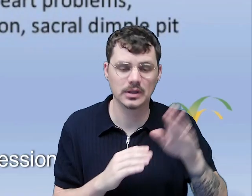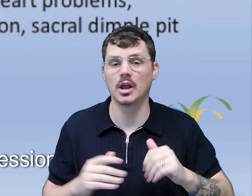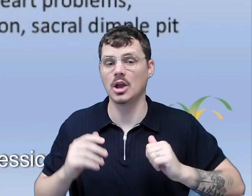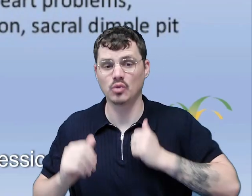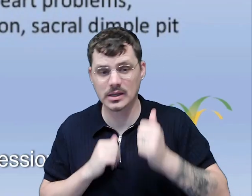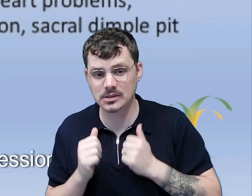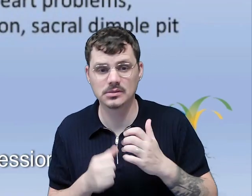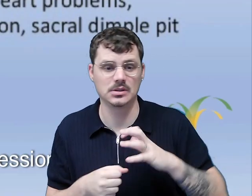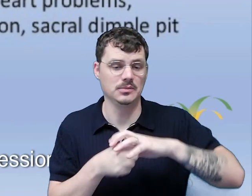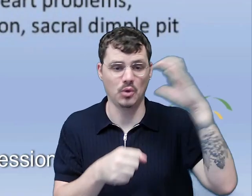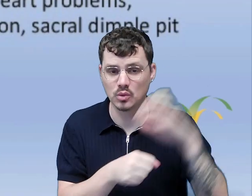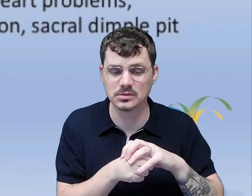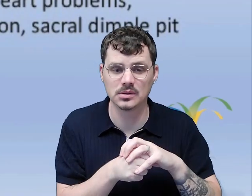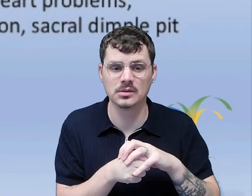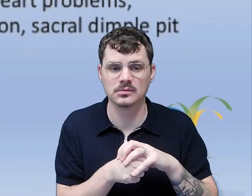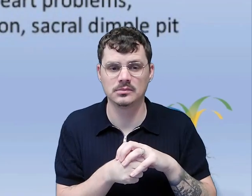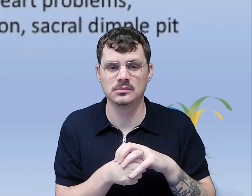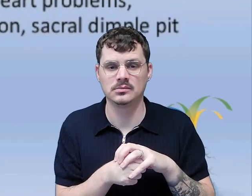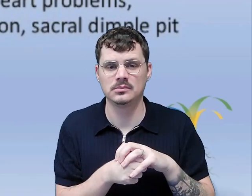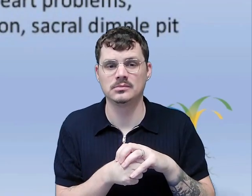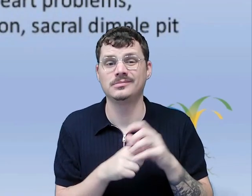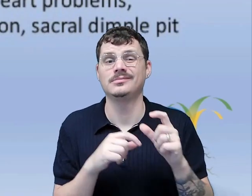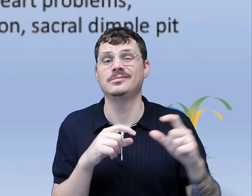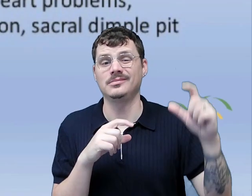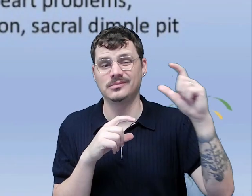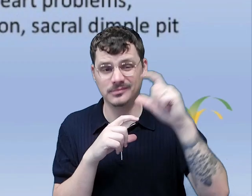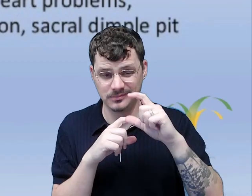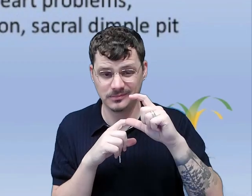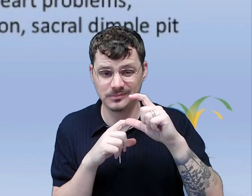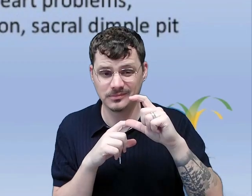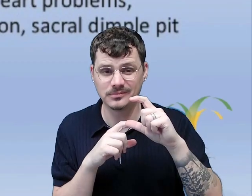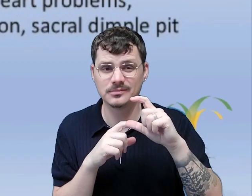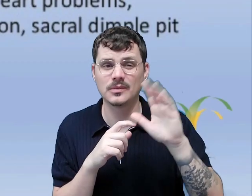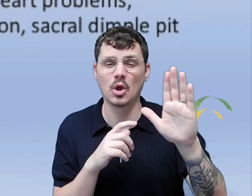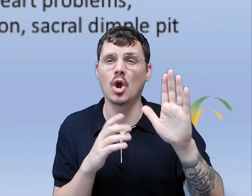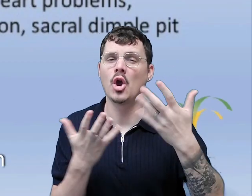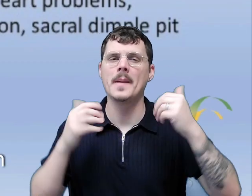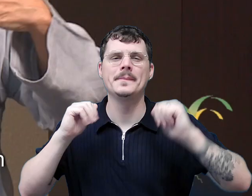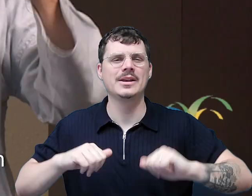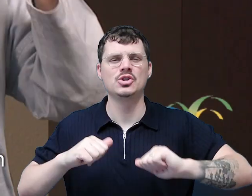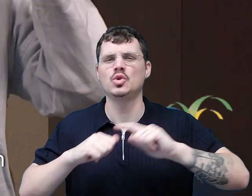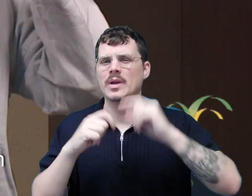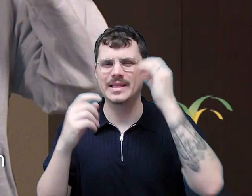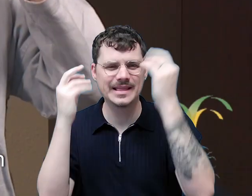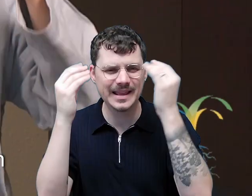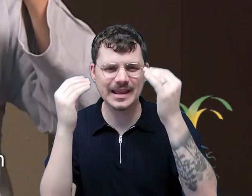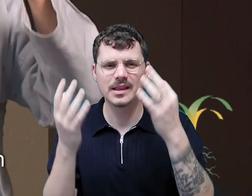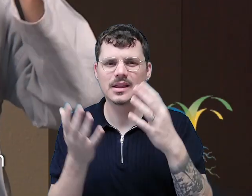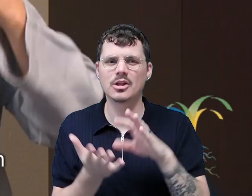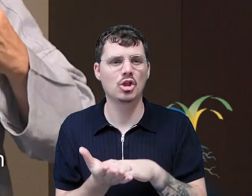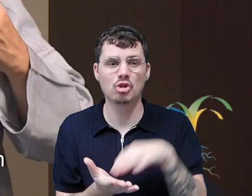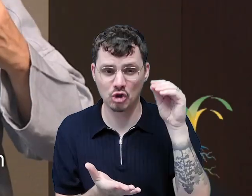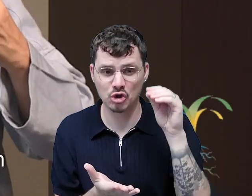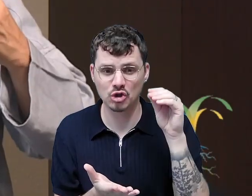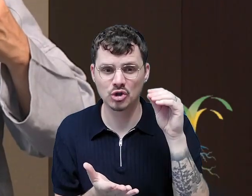Hallucinations, mood swings, aggression, explosiveness. On top of that, their ability to think